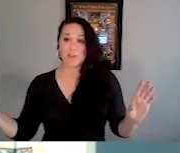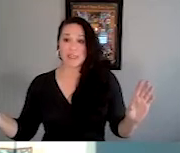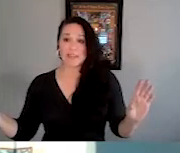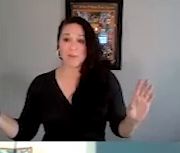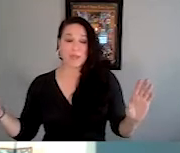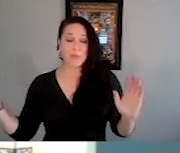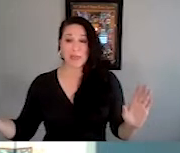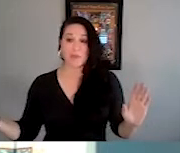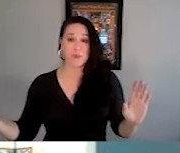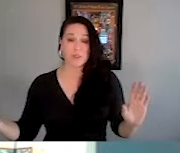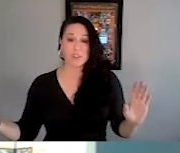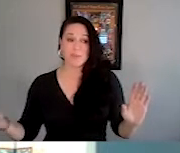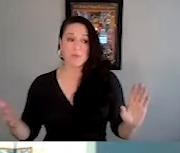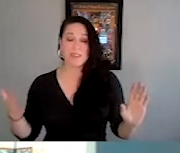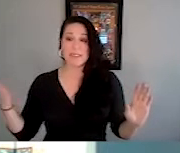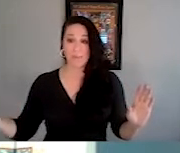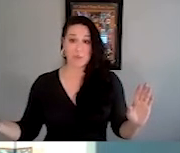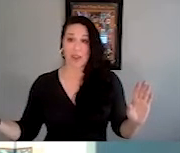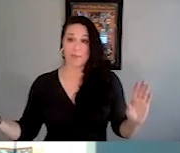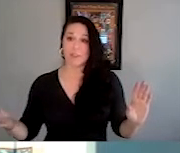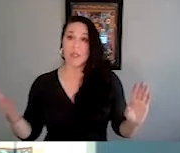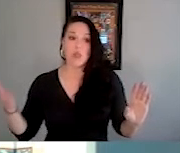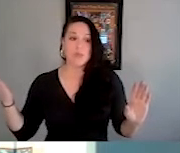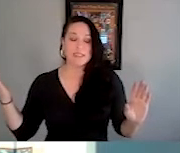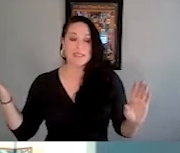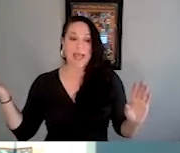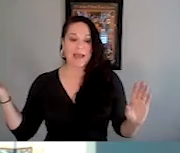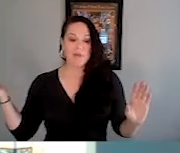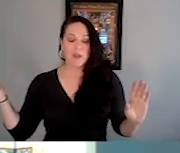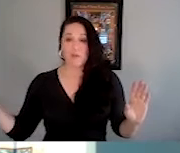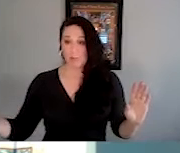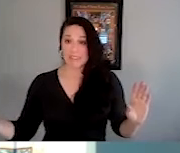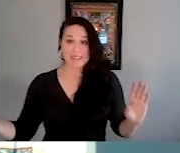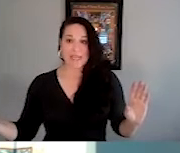medical professionals at the table. I think we had a few nurses, but we didn't have prescribers. We didn't